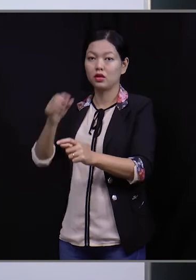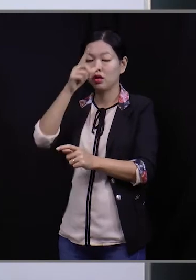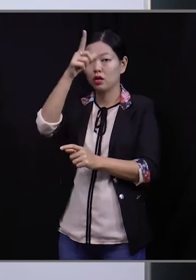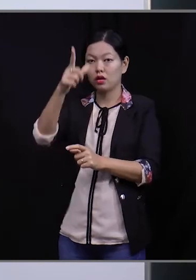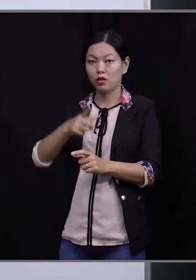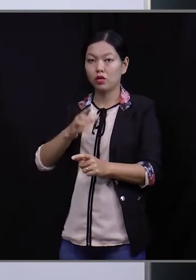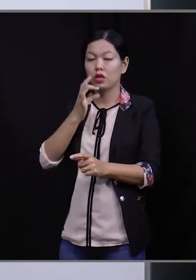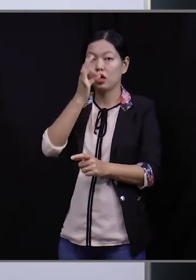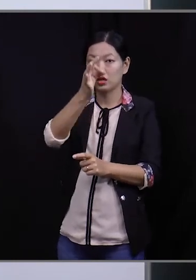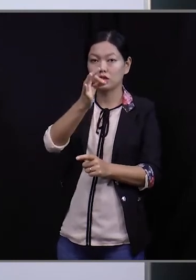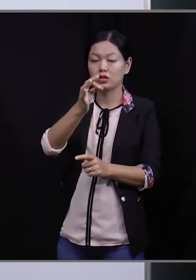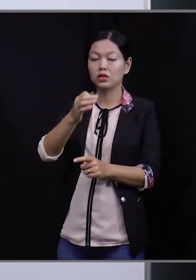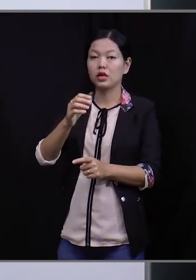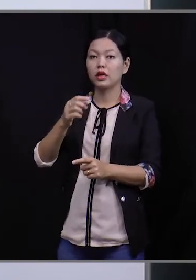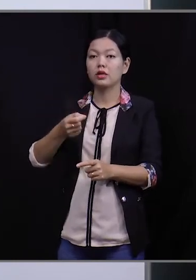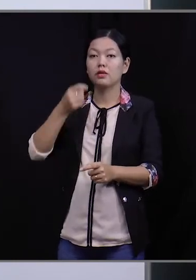opportunities, you know,